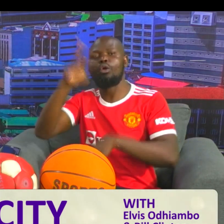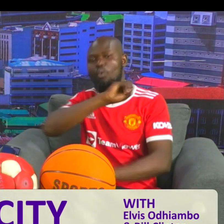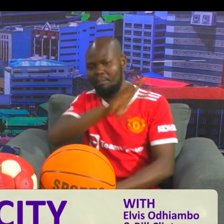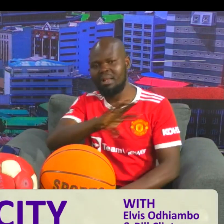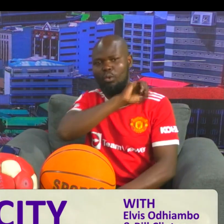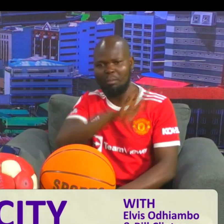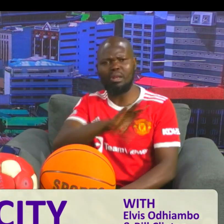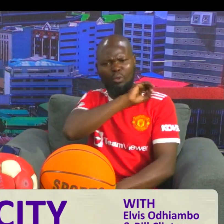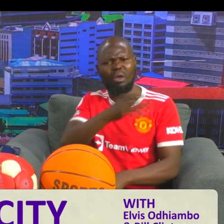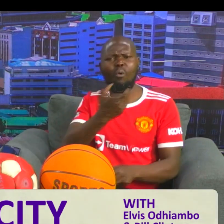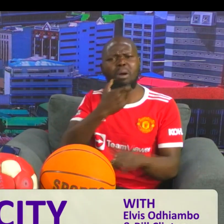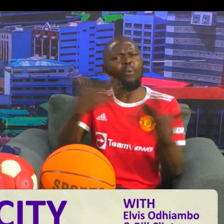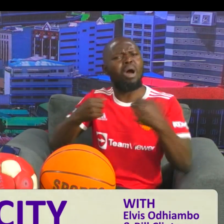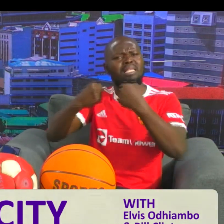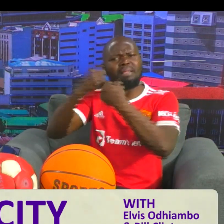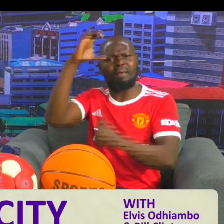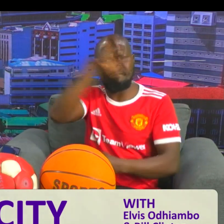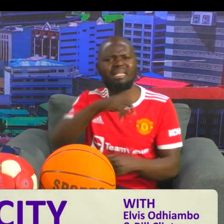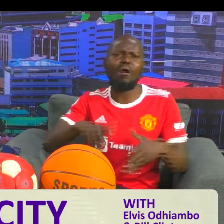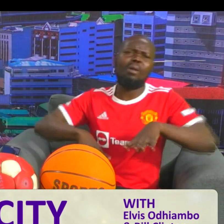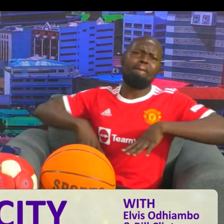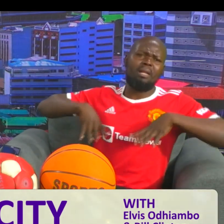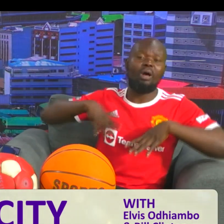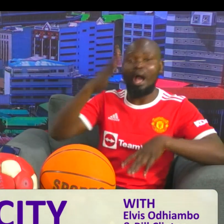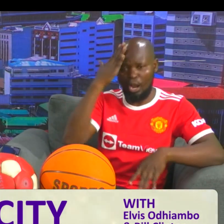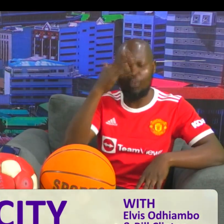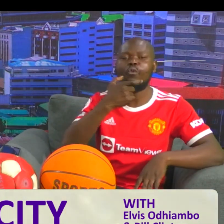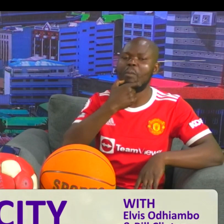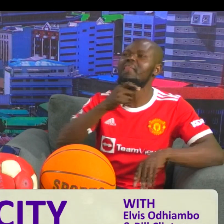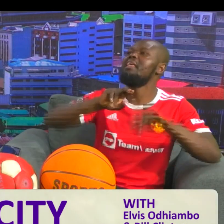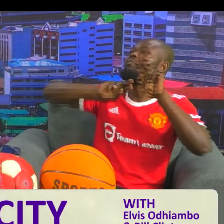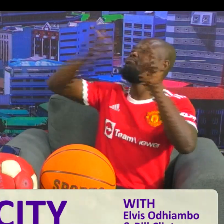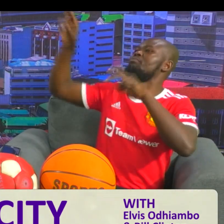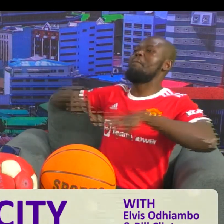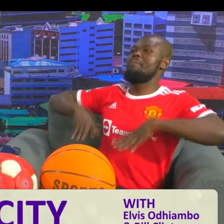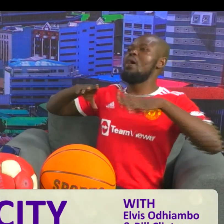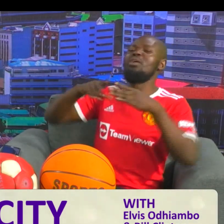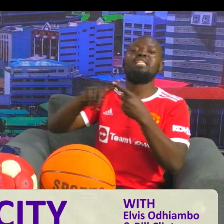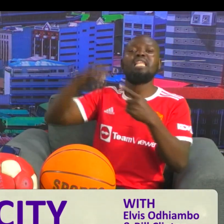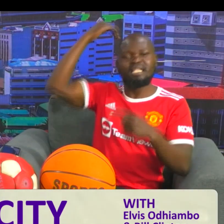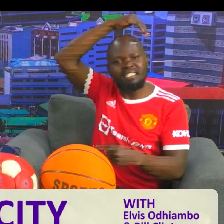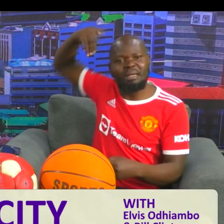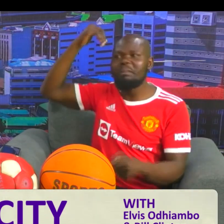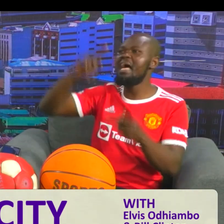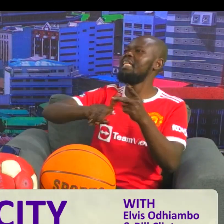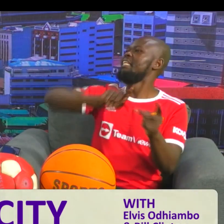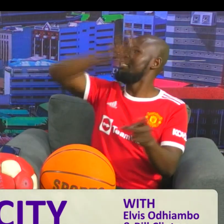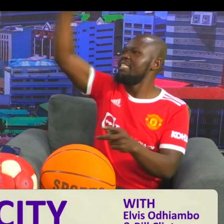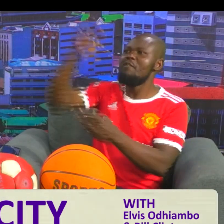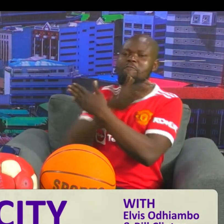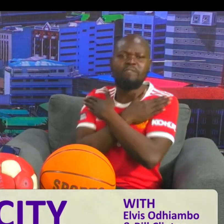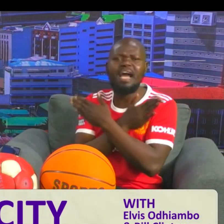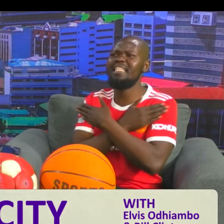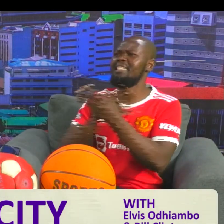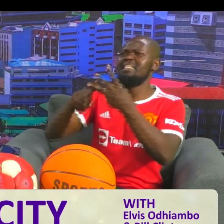had in the future. And I know right now people are going to complain a lot, and that is very true, because